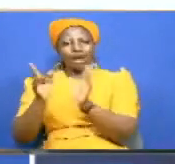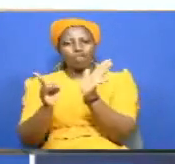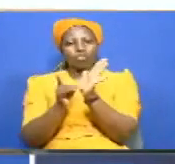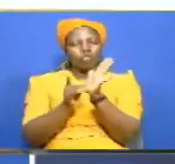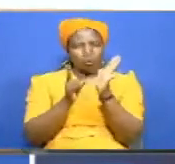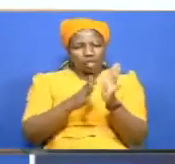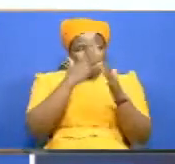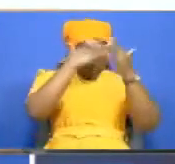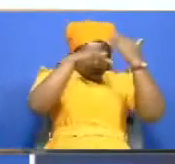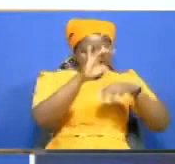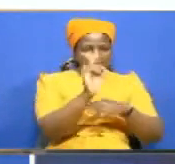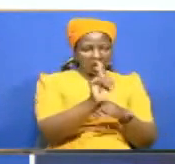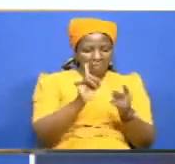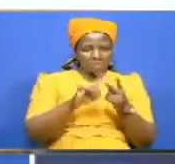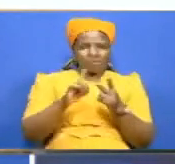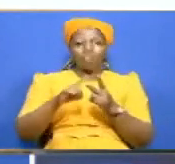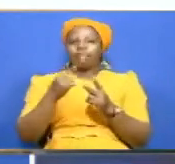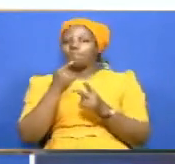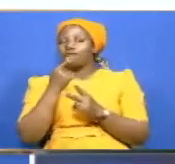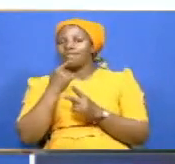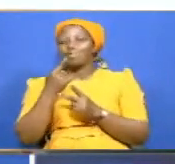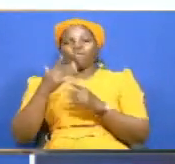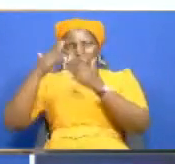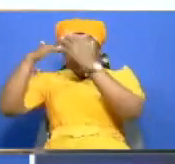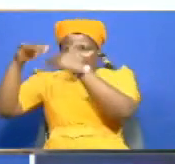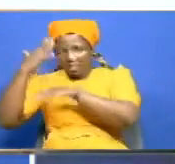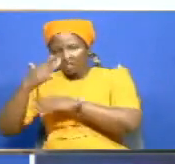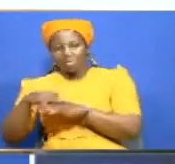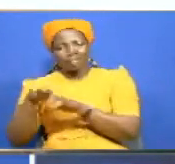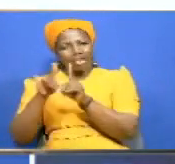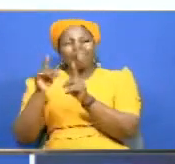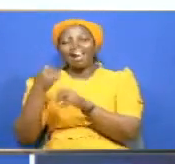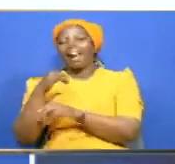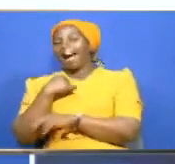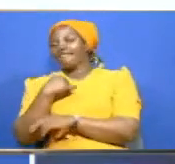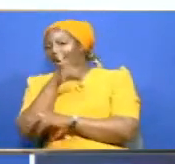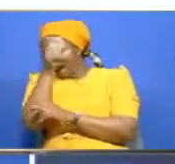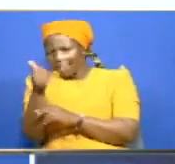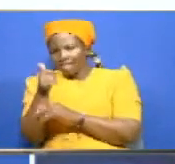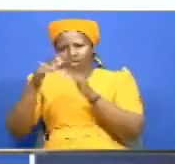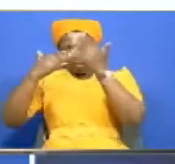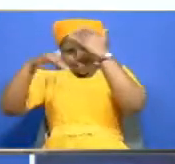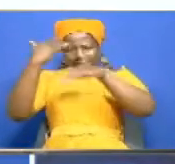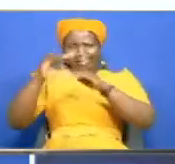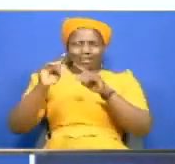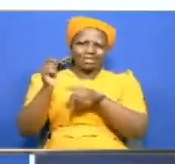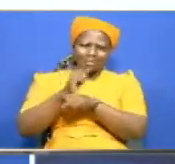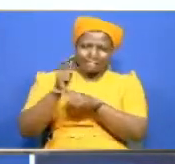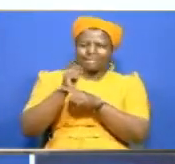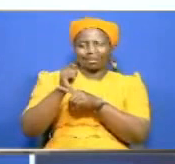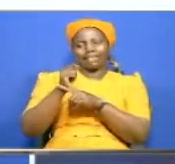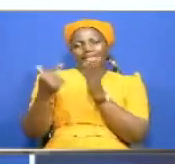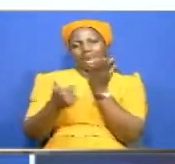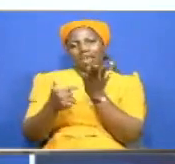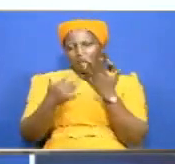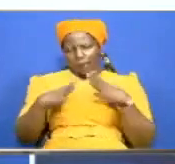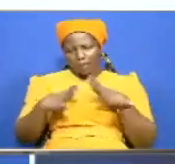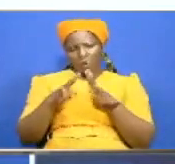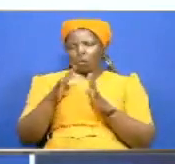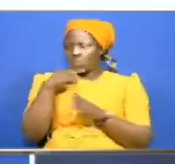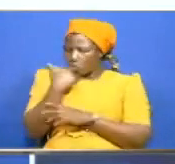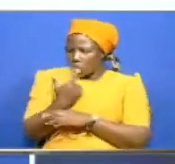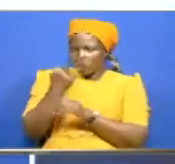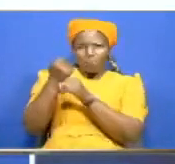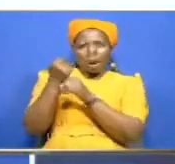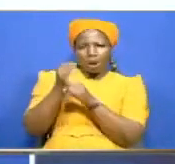Moi University. We even have other universities training technical people who handle, like, radiotherapy, say